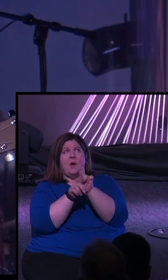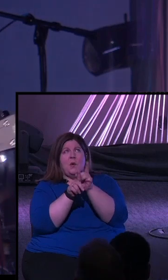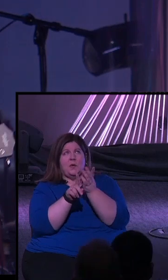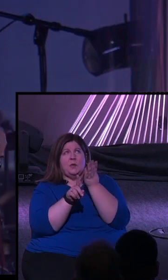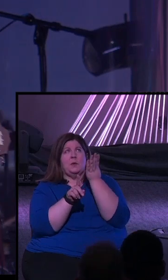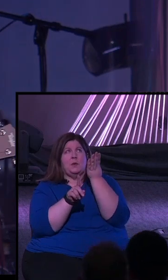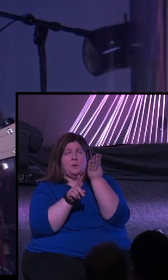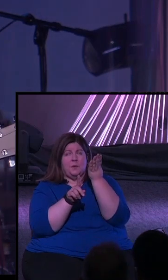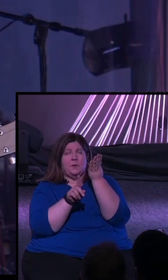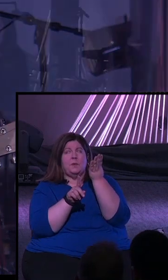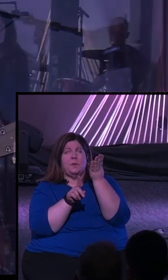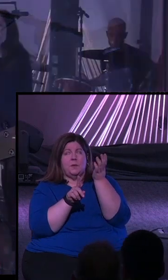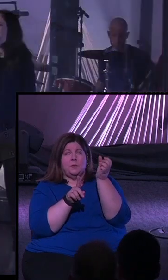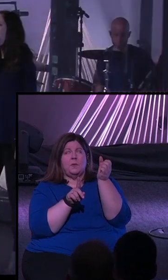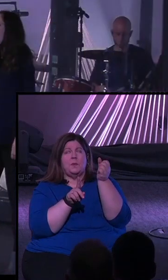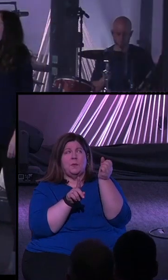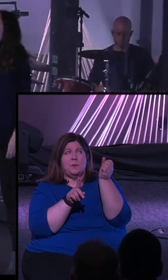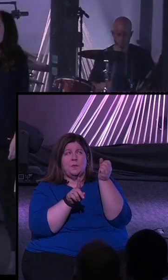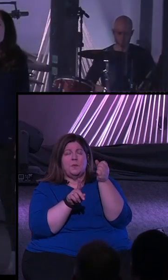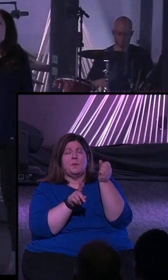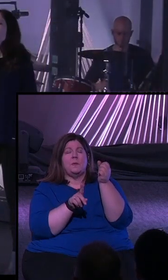follow you.